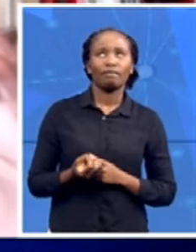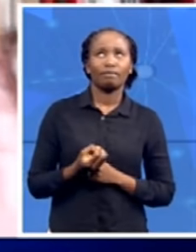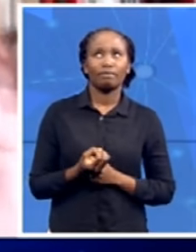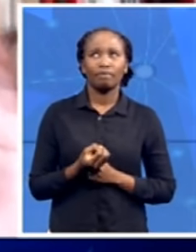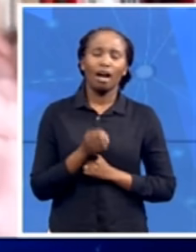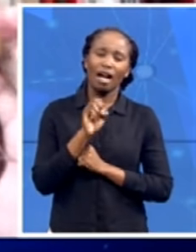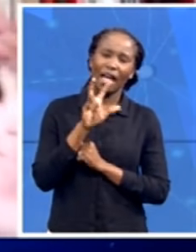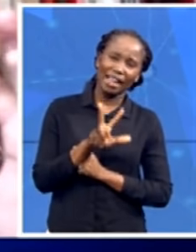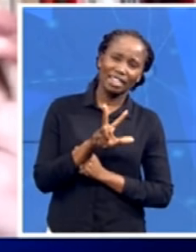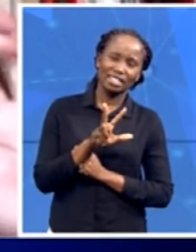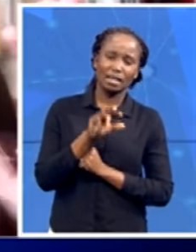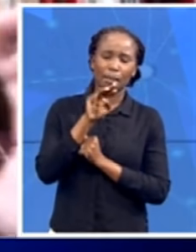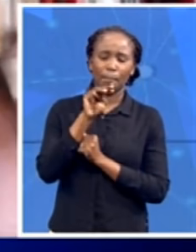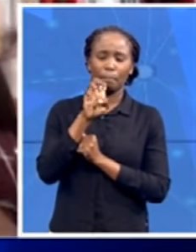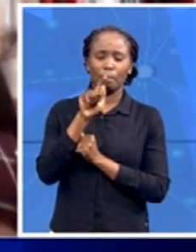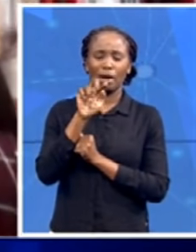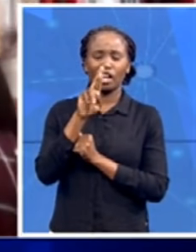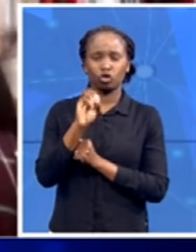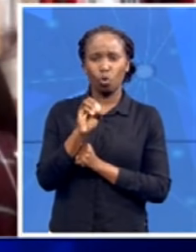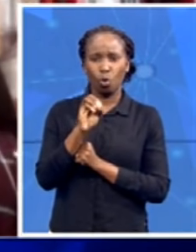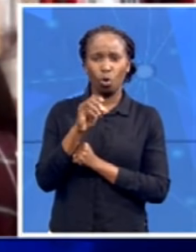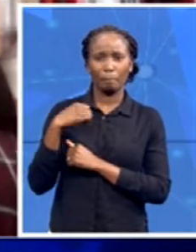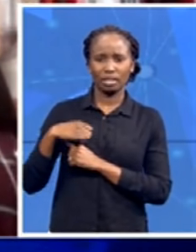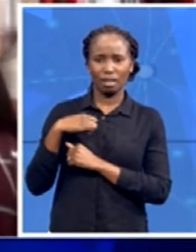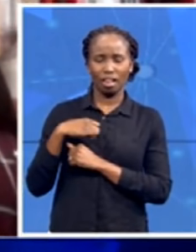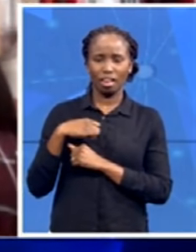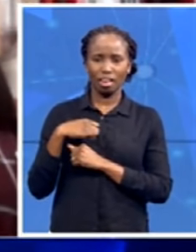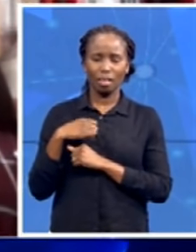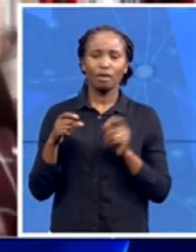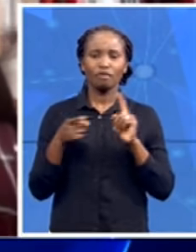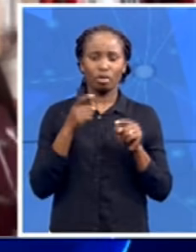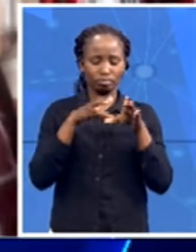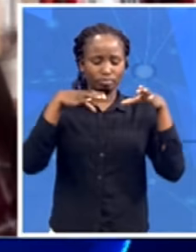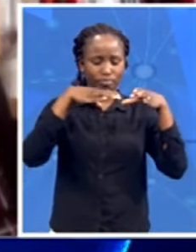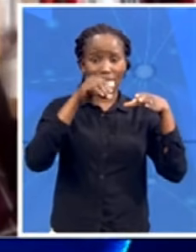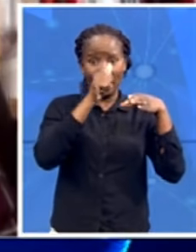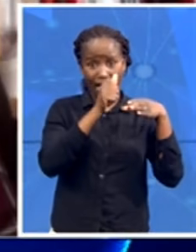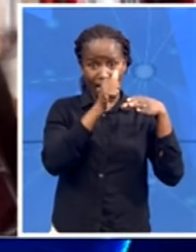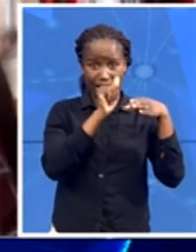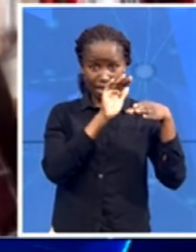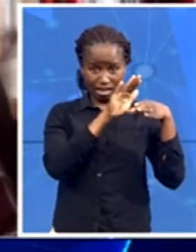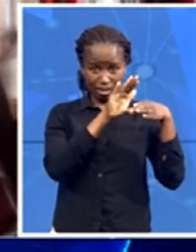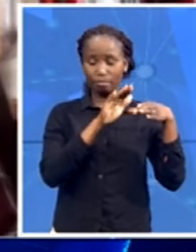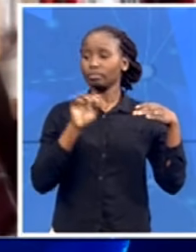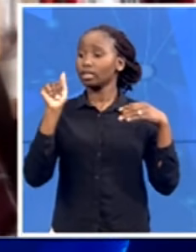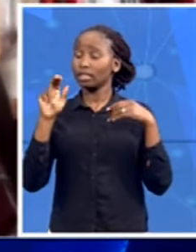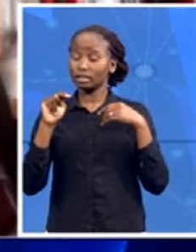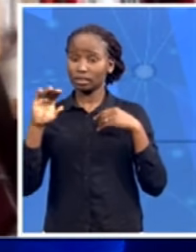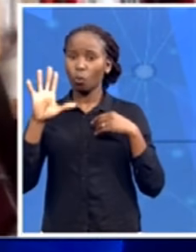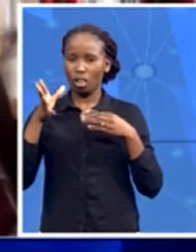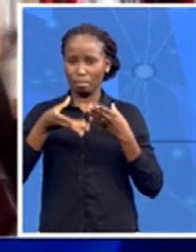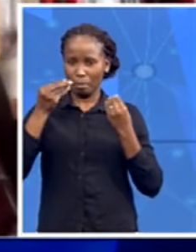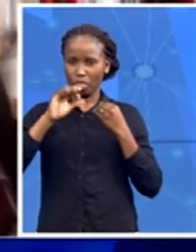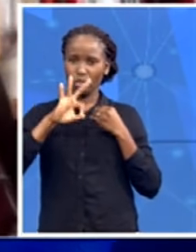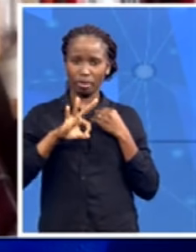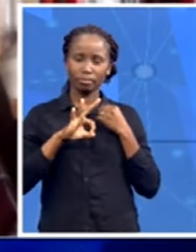municipalities which belong to category A. I think the ANC is only going to get 3. The one in